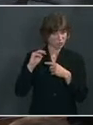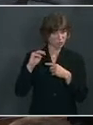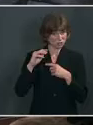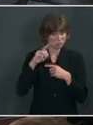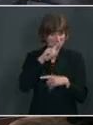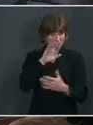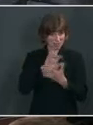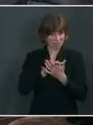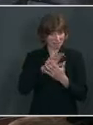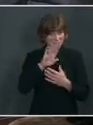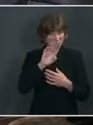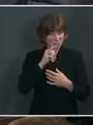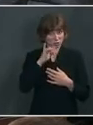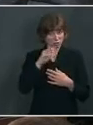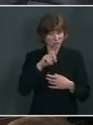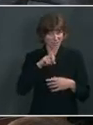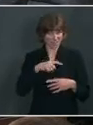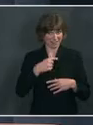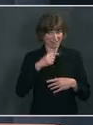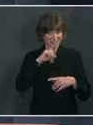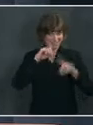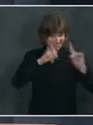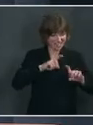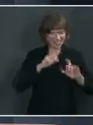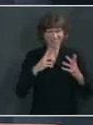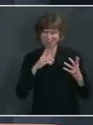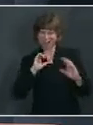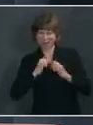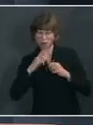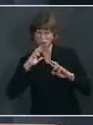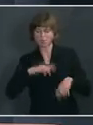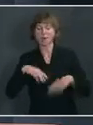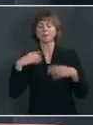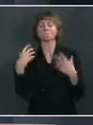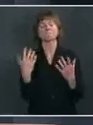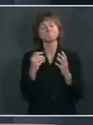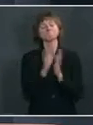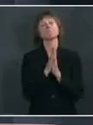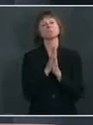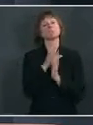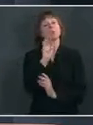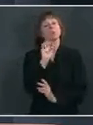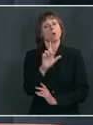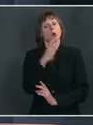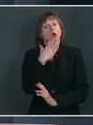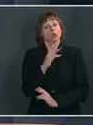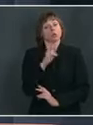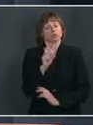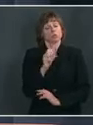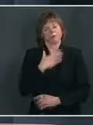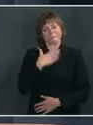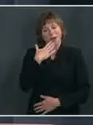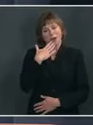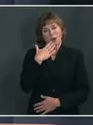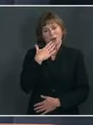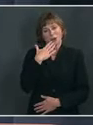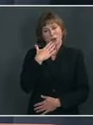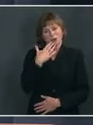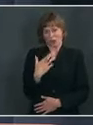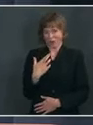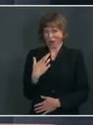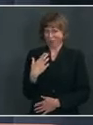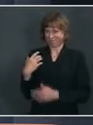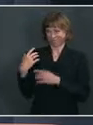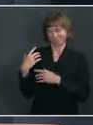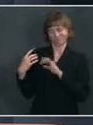issue of Taiwan, and how would you respond? Well, the good news is that my longtime friend John Kirby is giving a briefing today